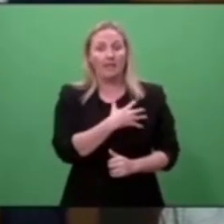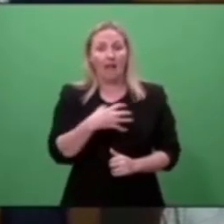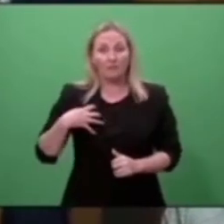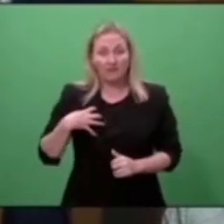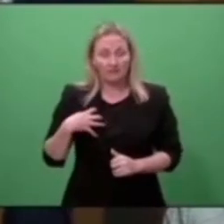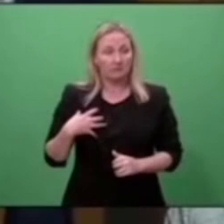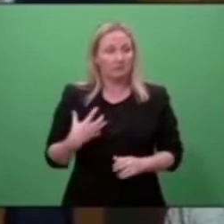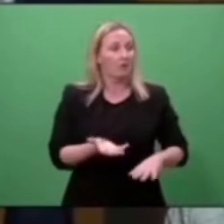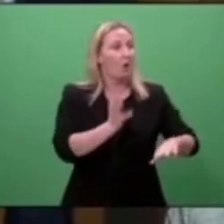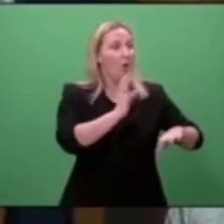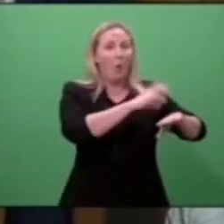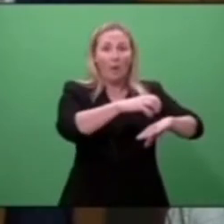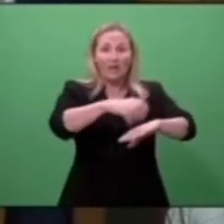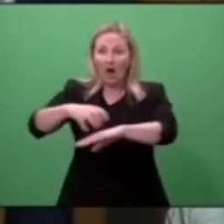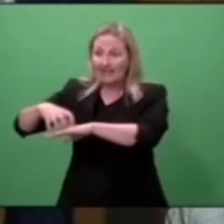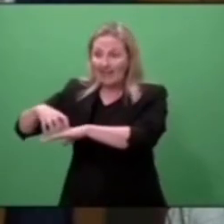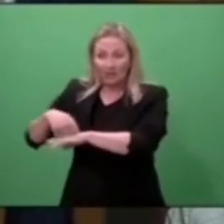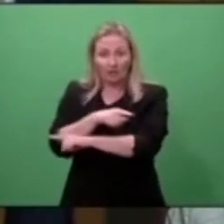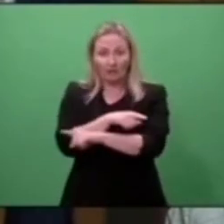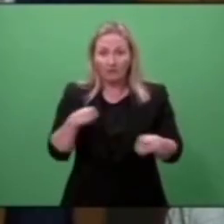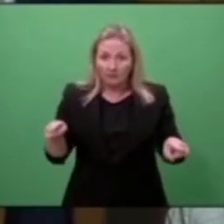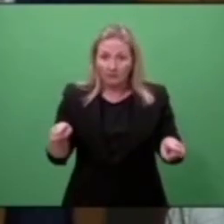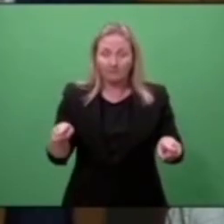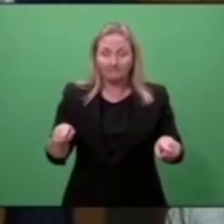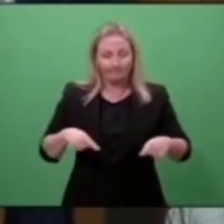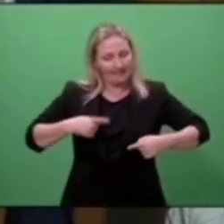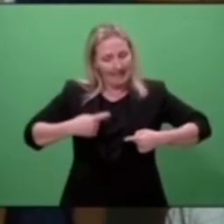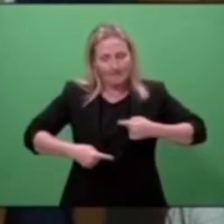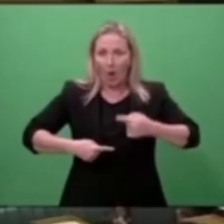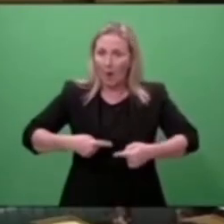only allowed this abuse to happen,